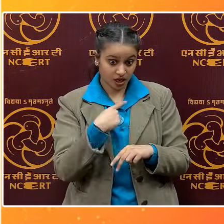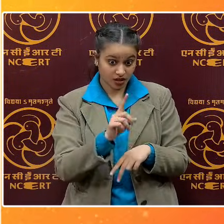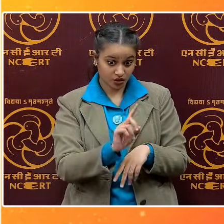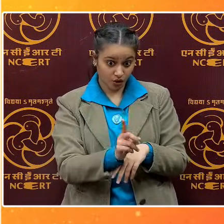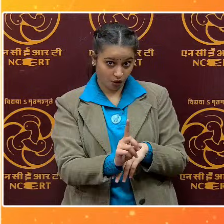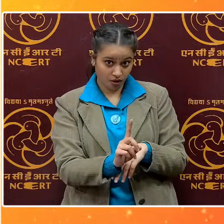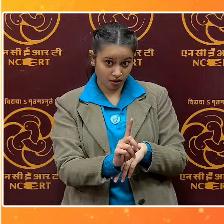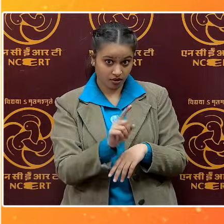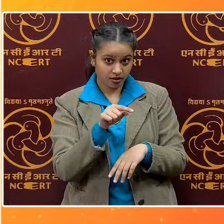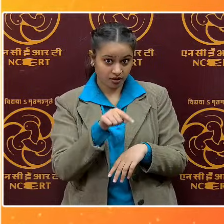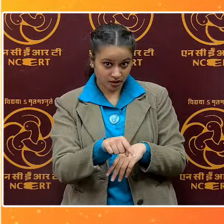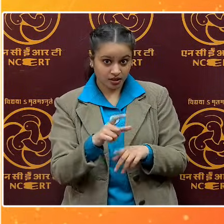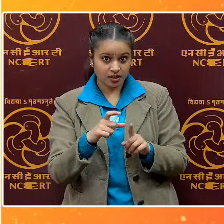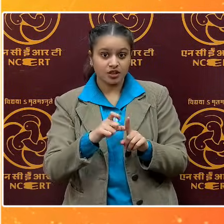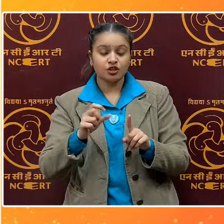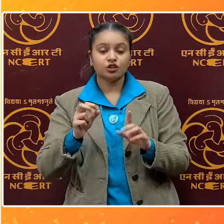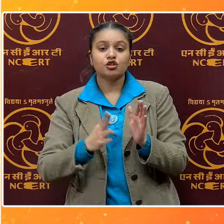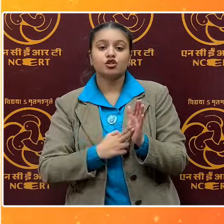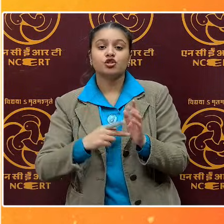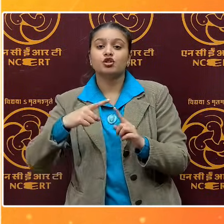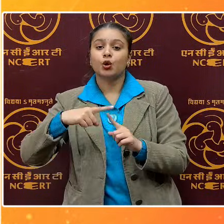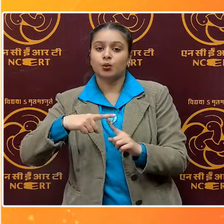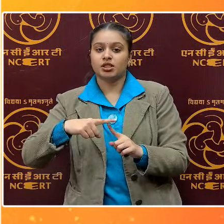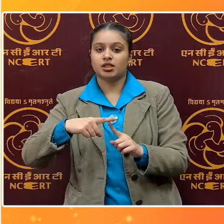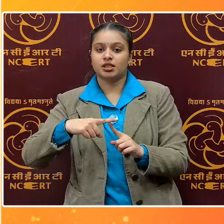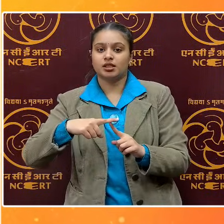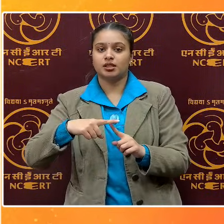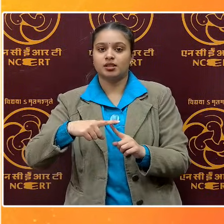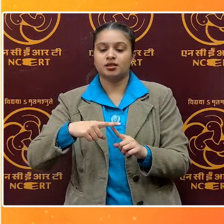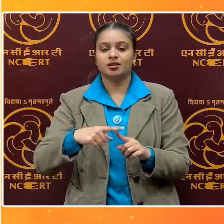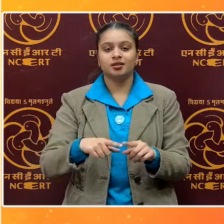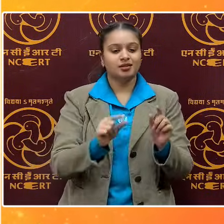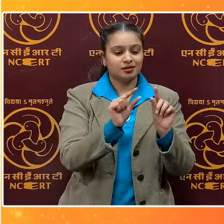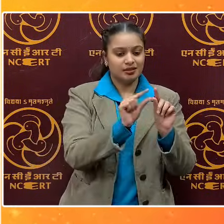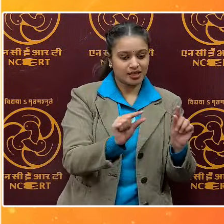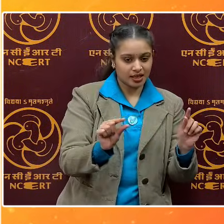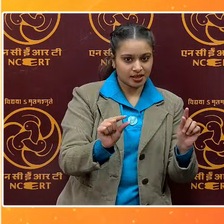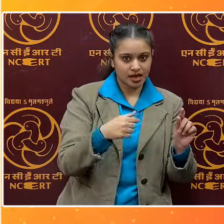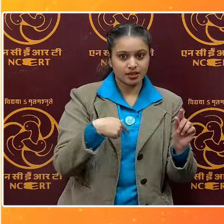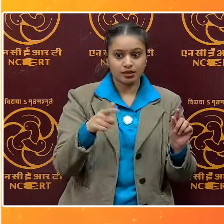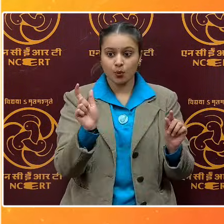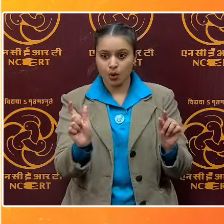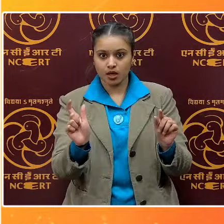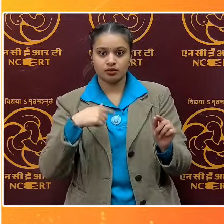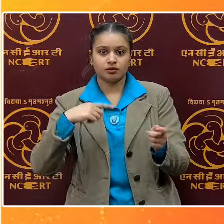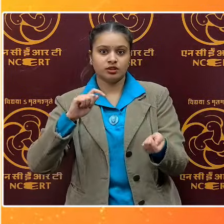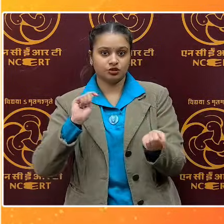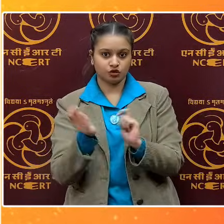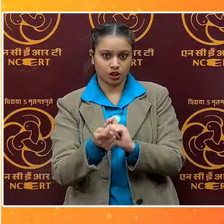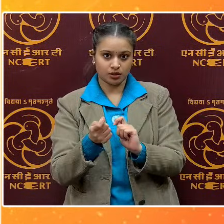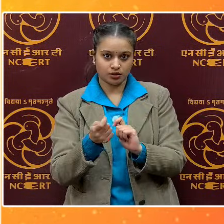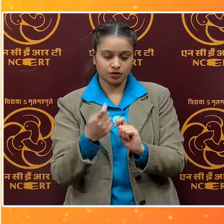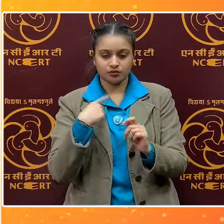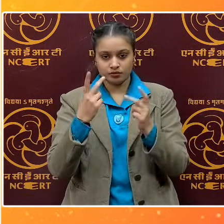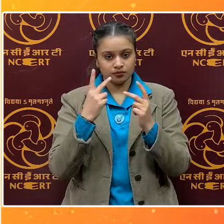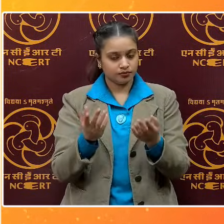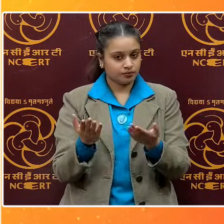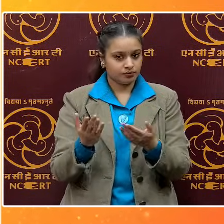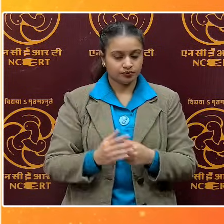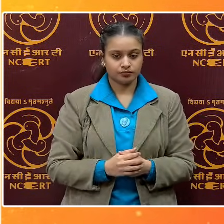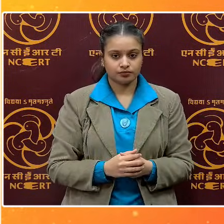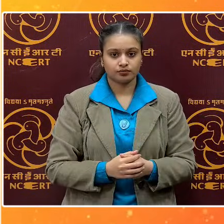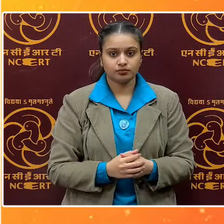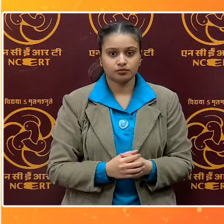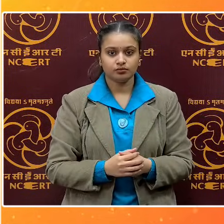then it is don't. don't. Okay. Don't. Don't do this. Okay. Do sure. not do this. Fine. Okay. So is